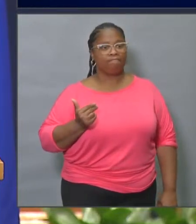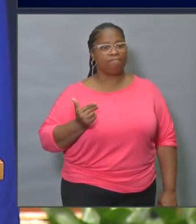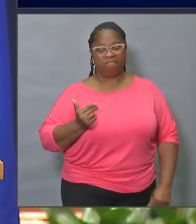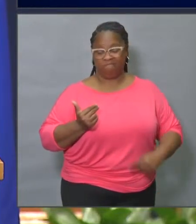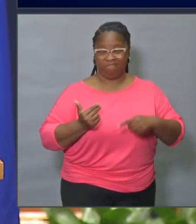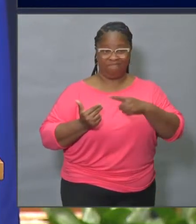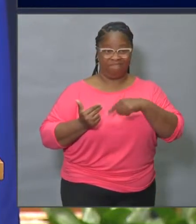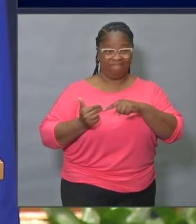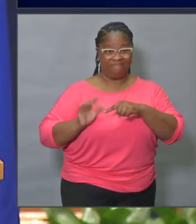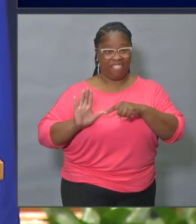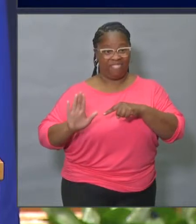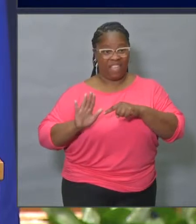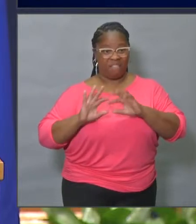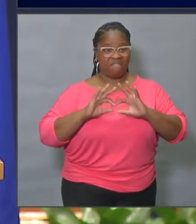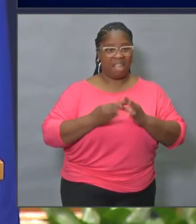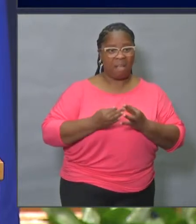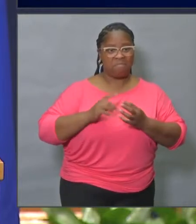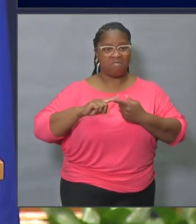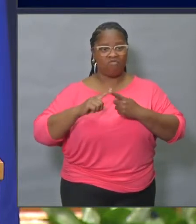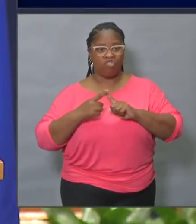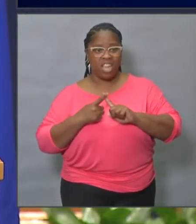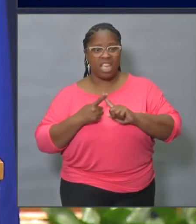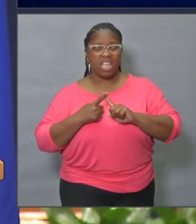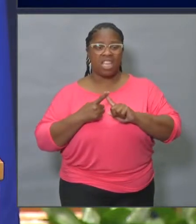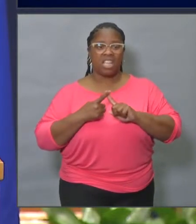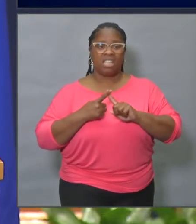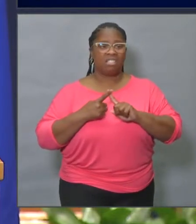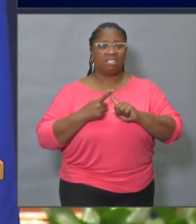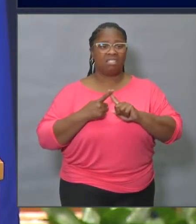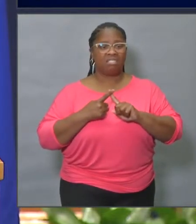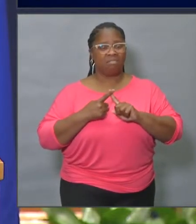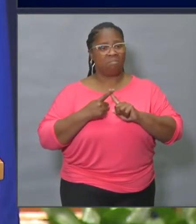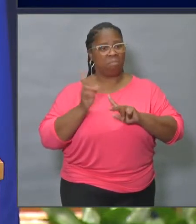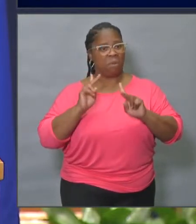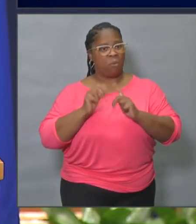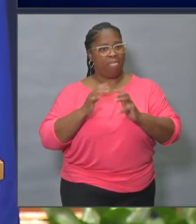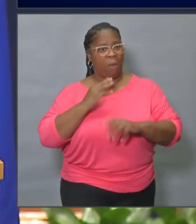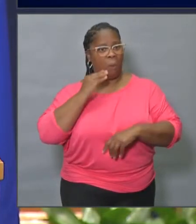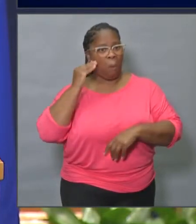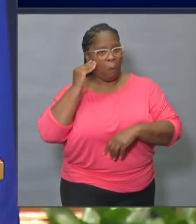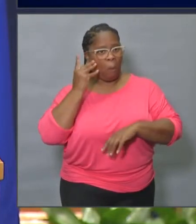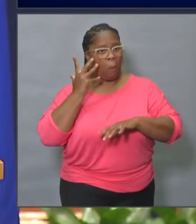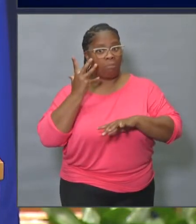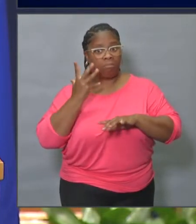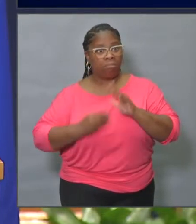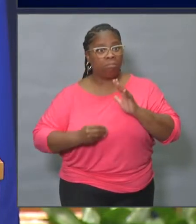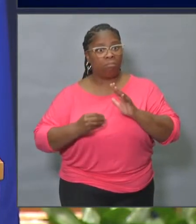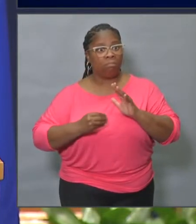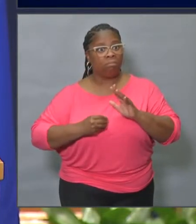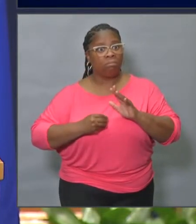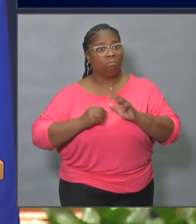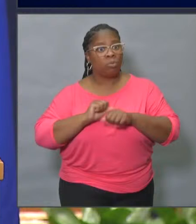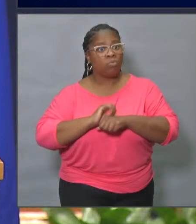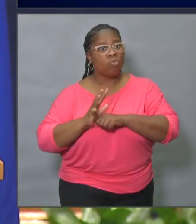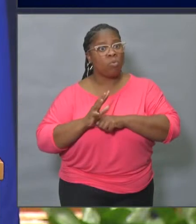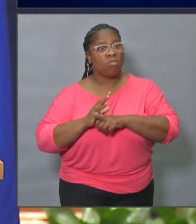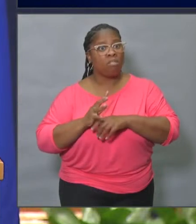the people who experienced in homelessness and passed away, we're deeply sorry for your